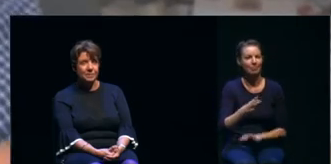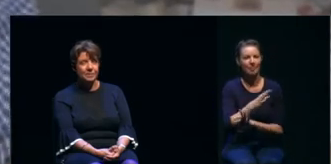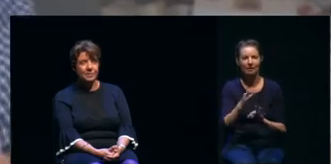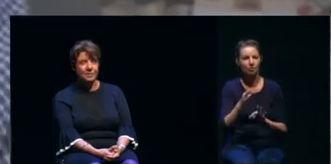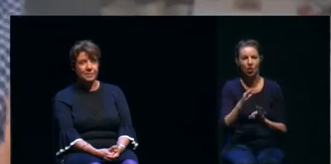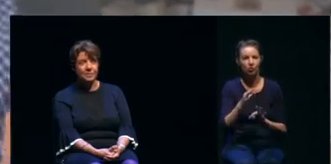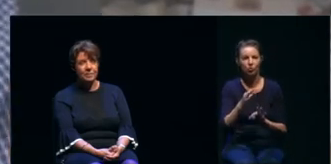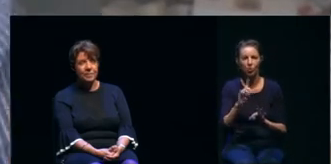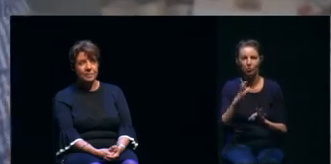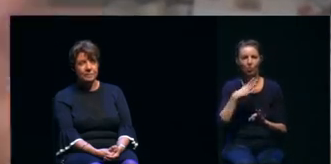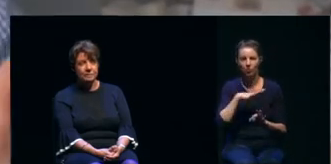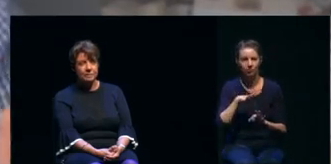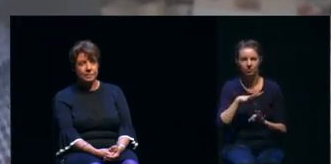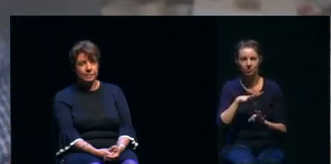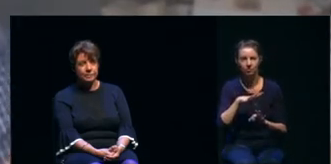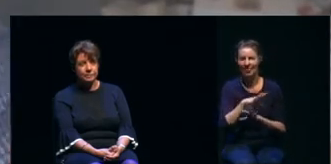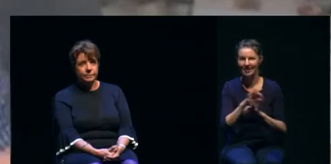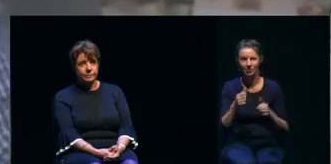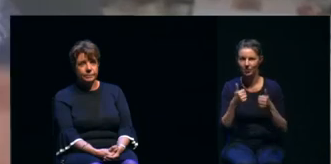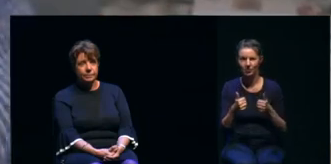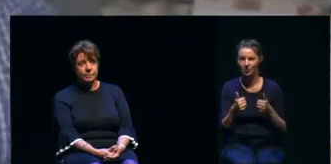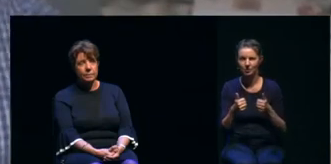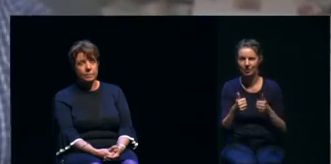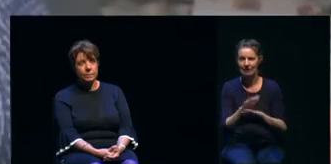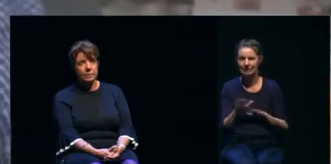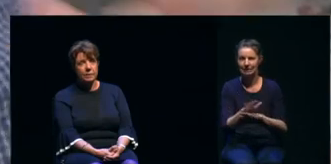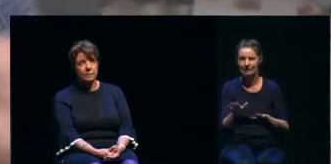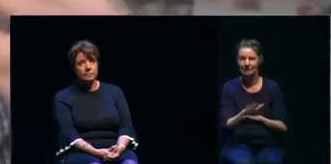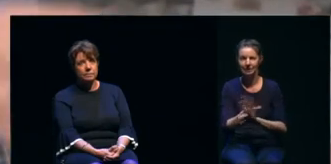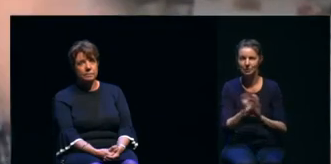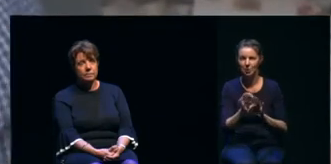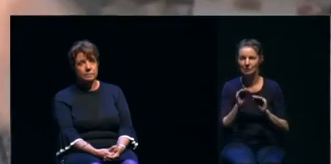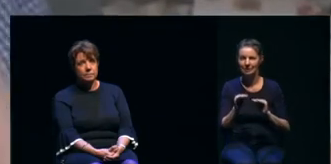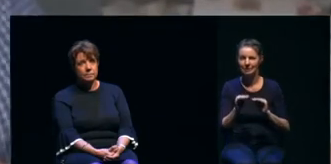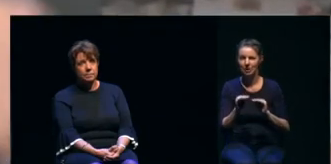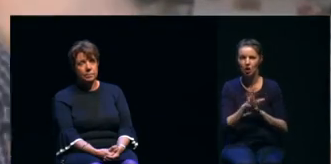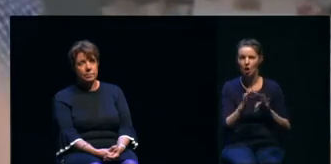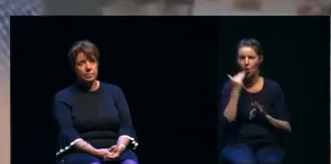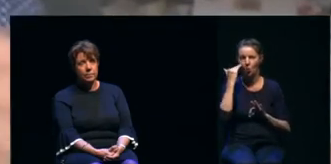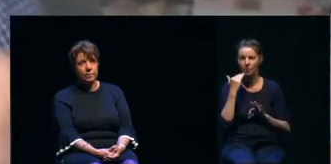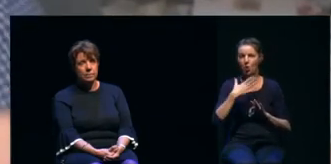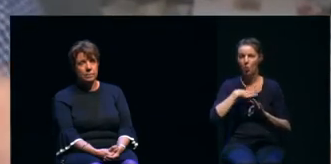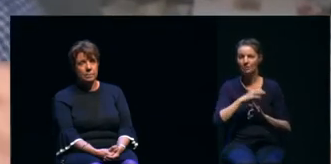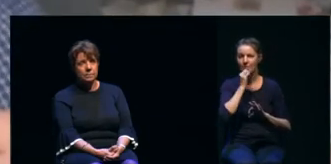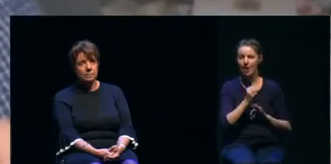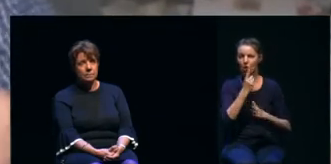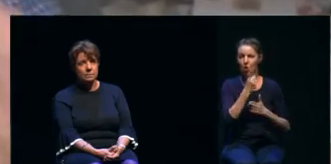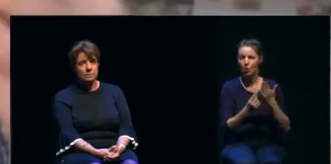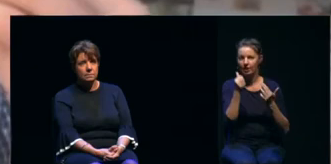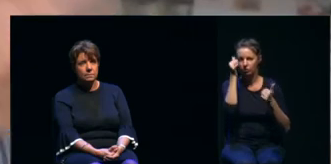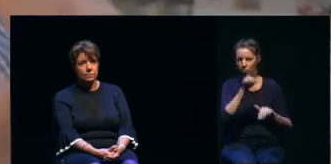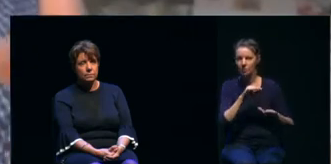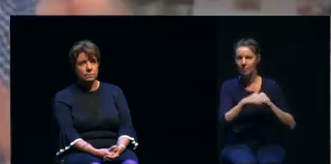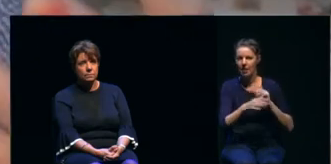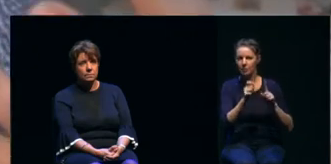not the sex you would want them to know about. That's not good. Don't show them that. No woman wants a man who's only learned about sex through pornography,